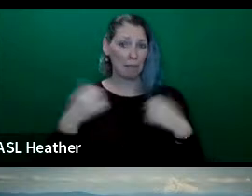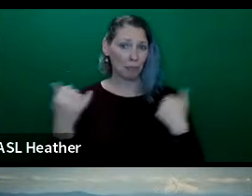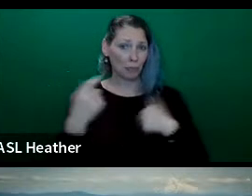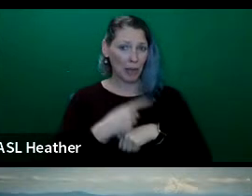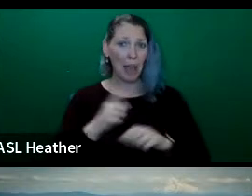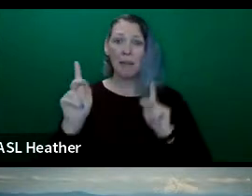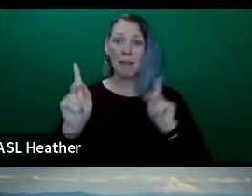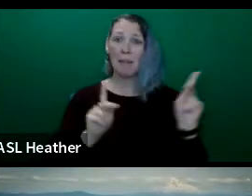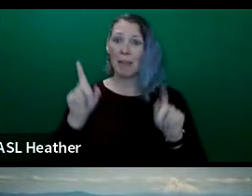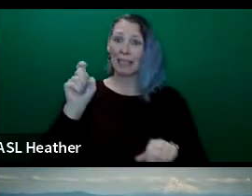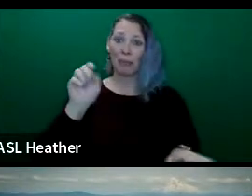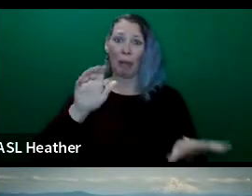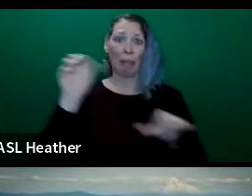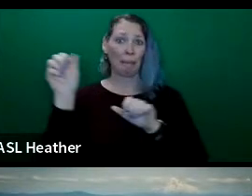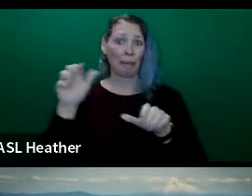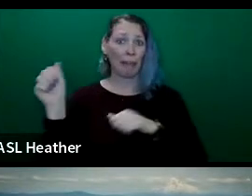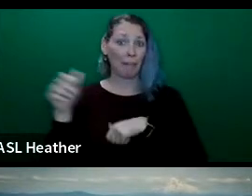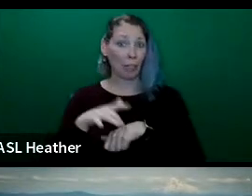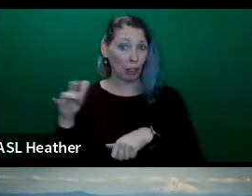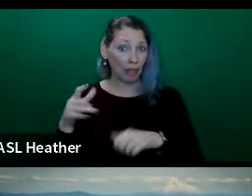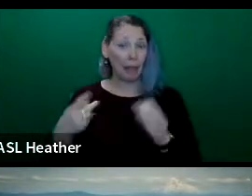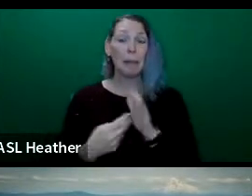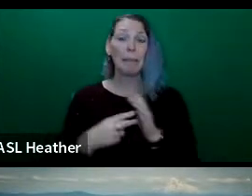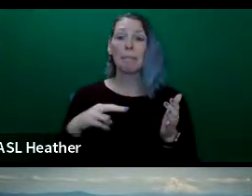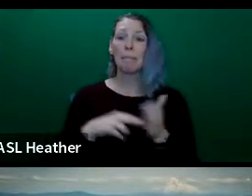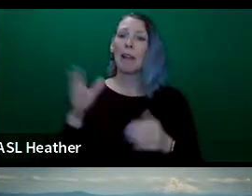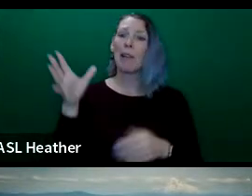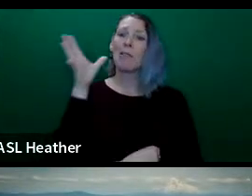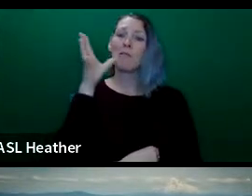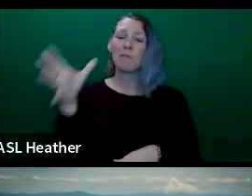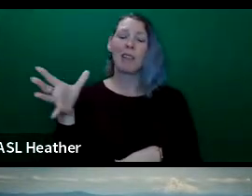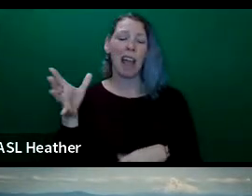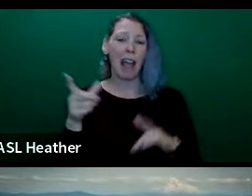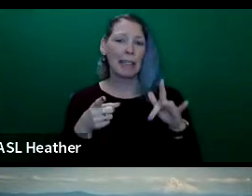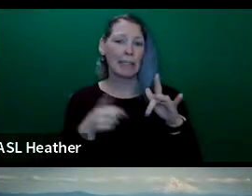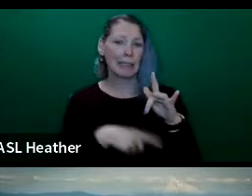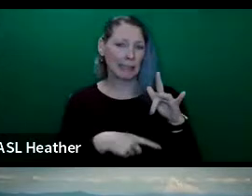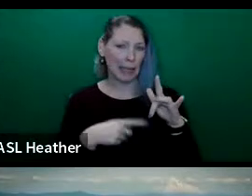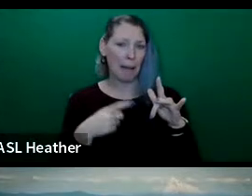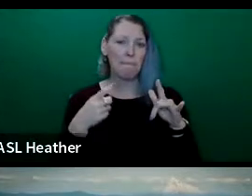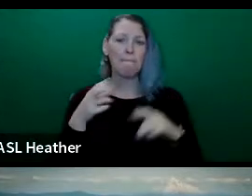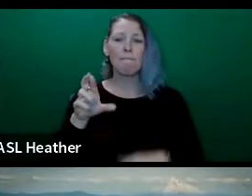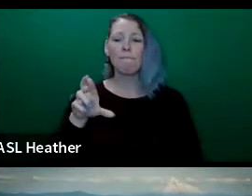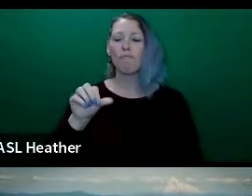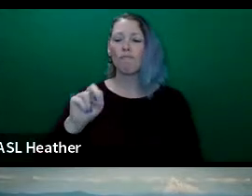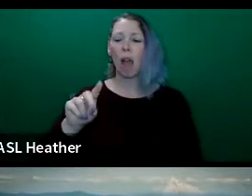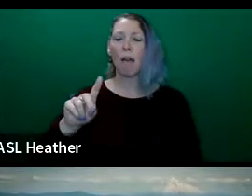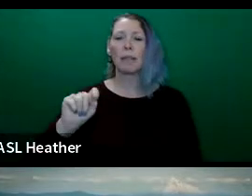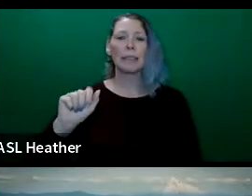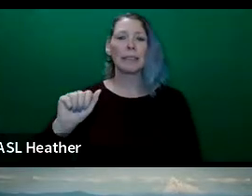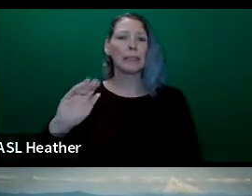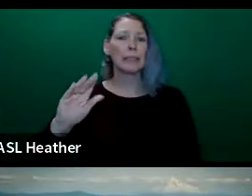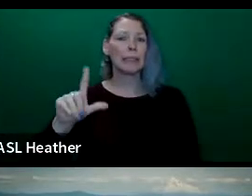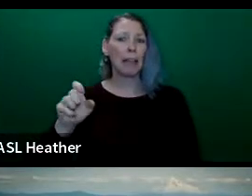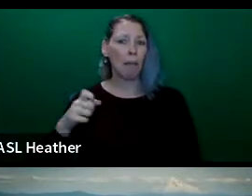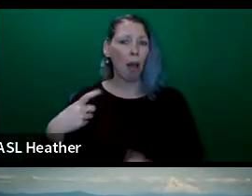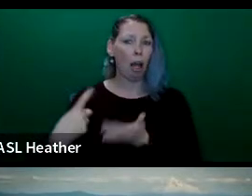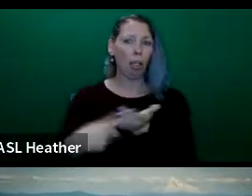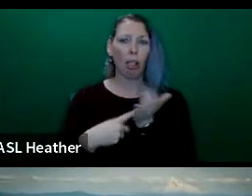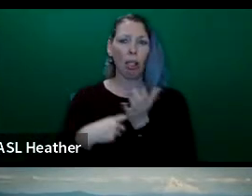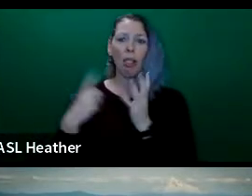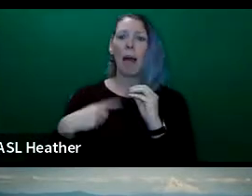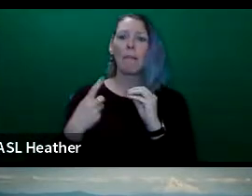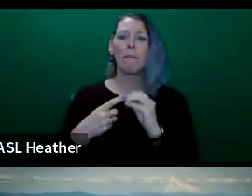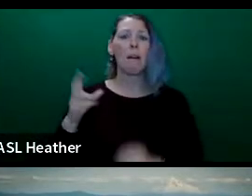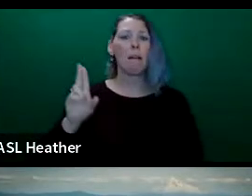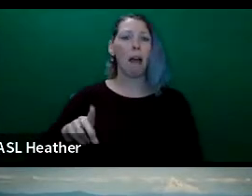will need to step away, we're going to forego having the roundtable conversation regarding updates